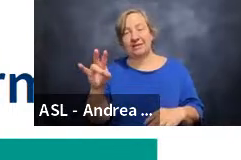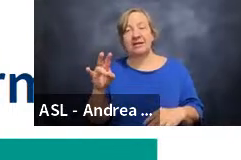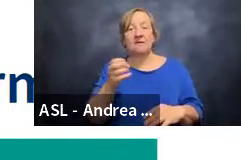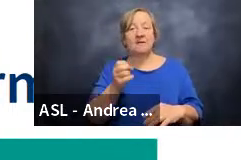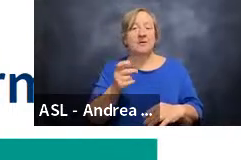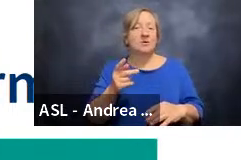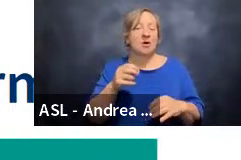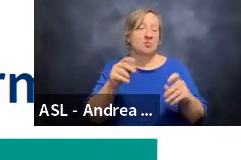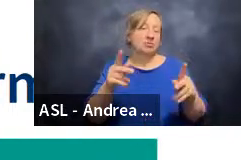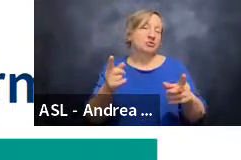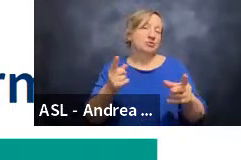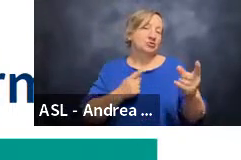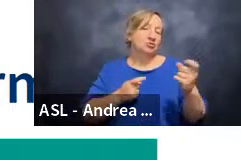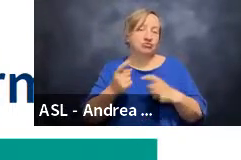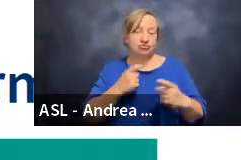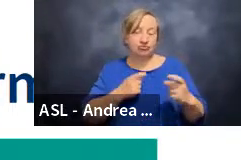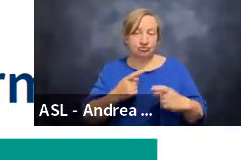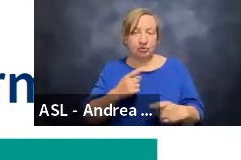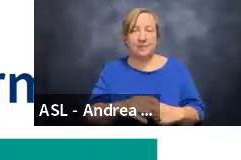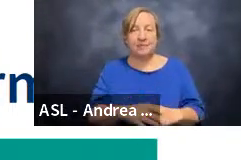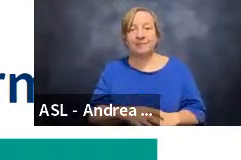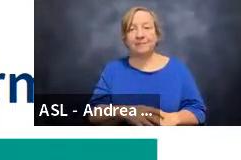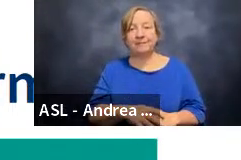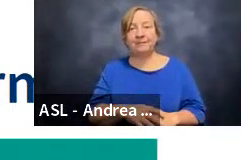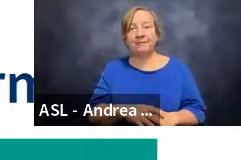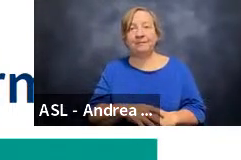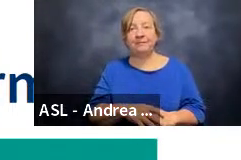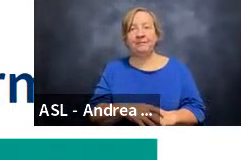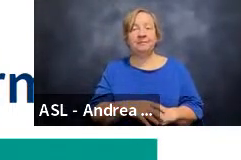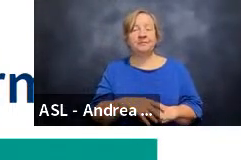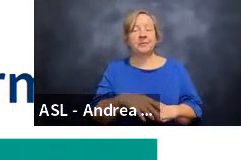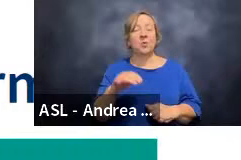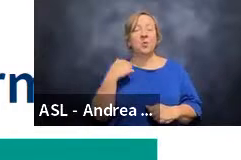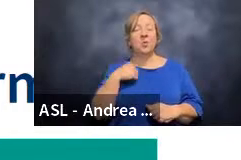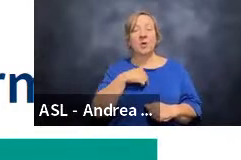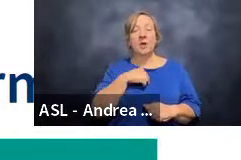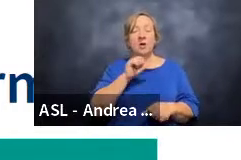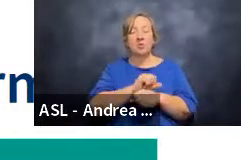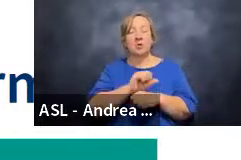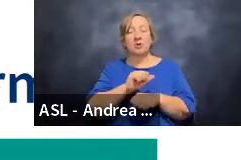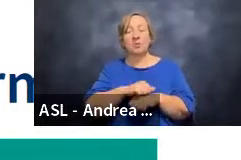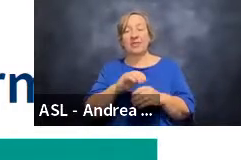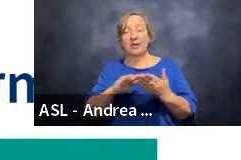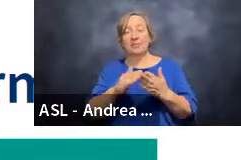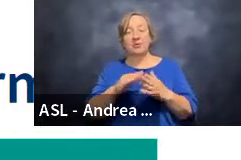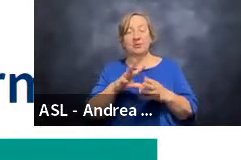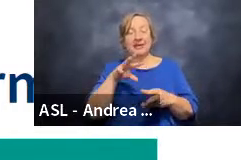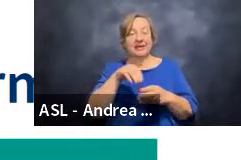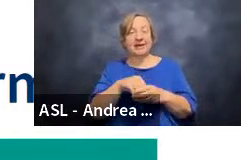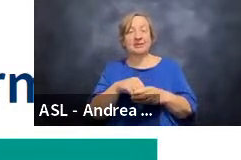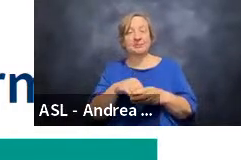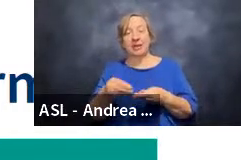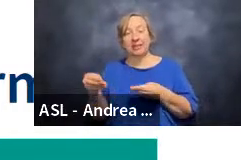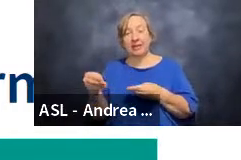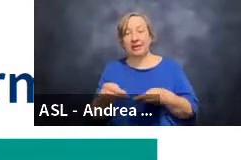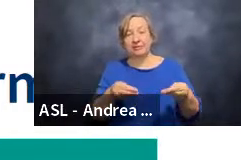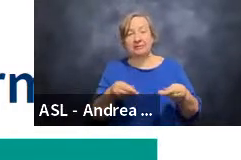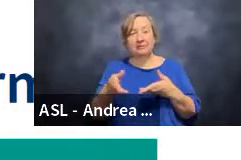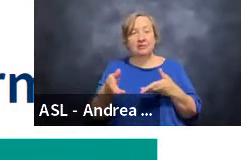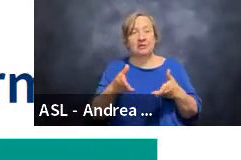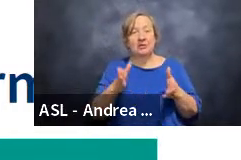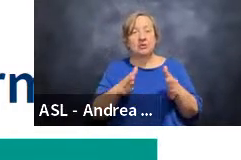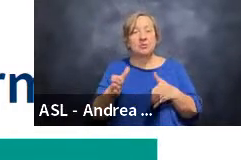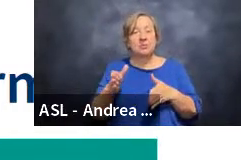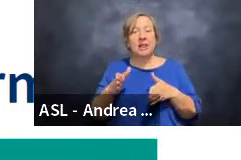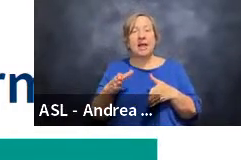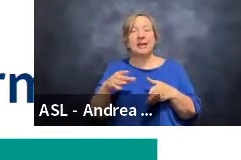questions. We're also working with the Community Engagement Liaisons Services to plan some